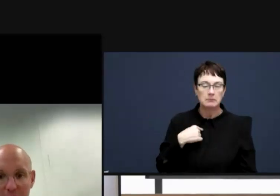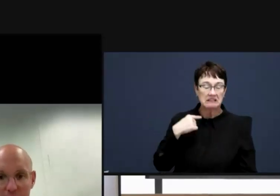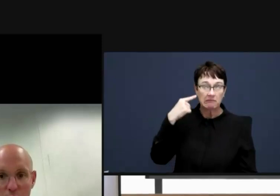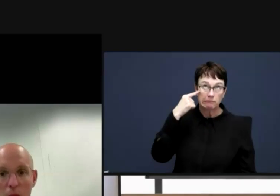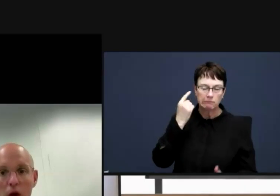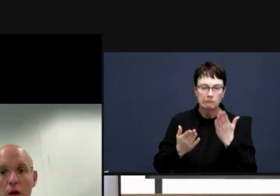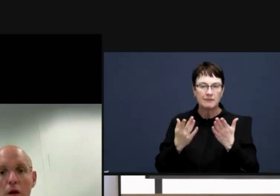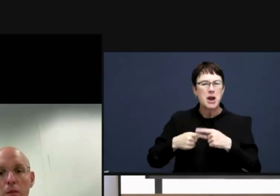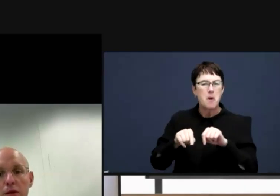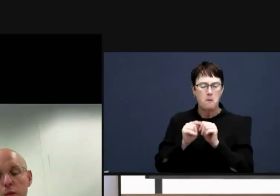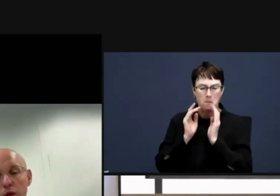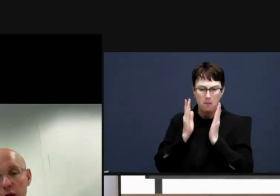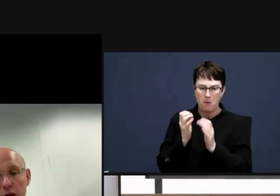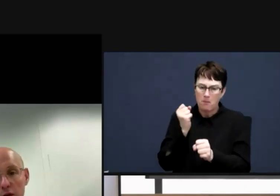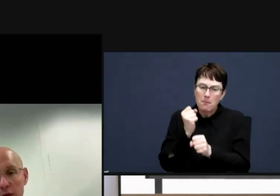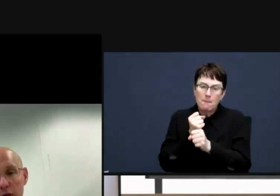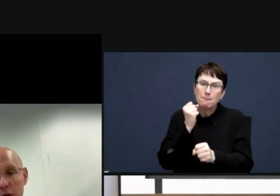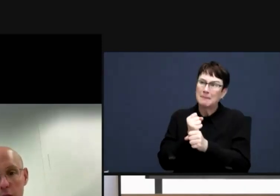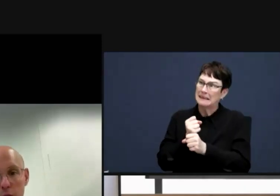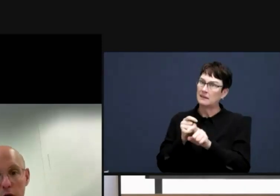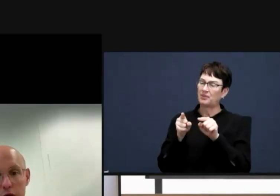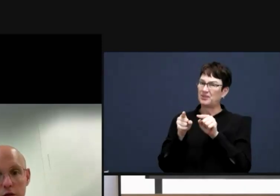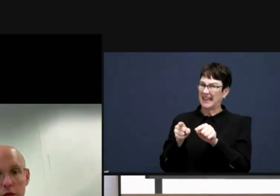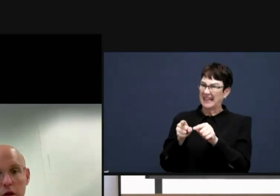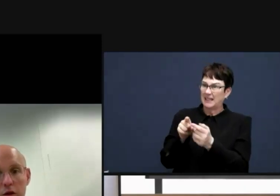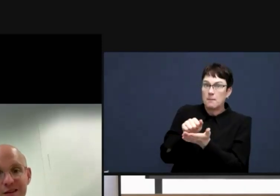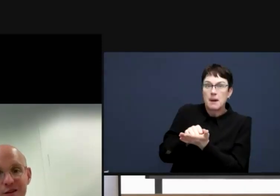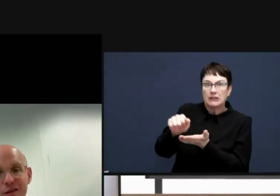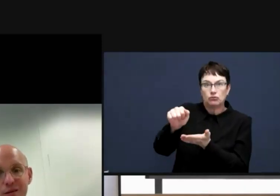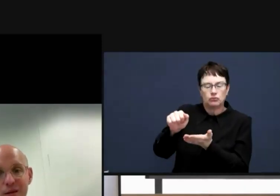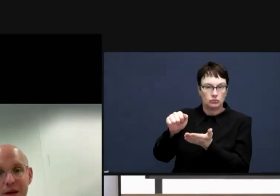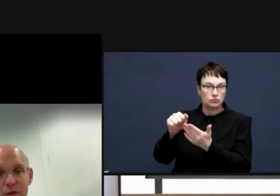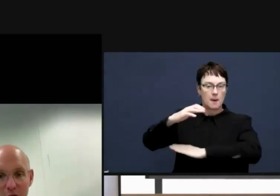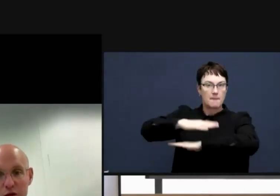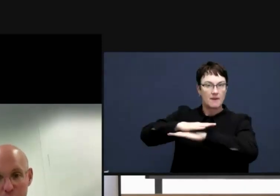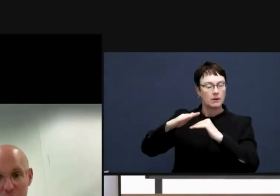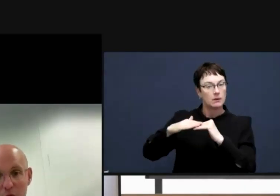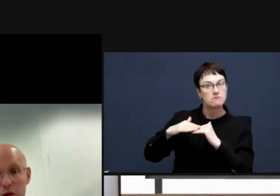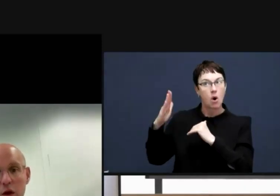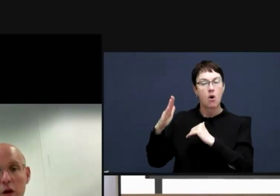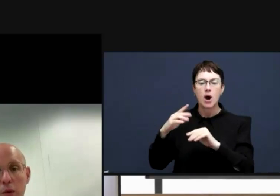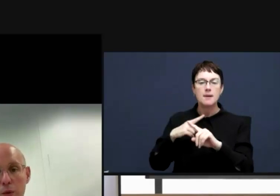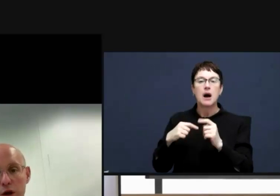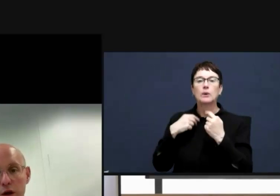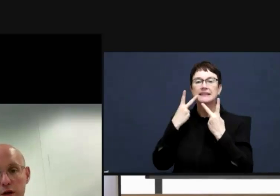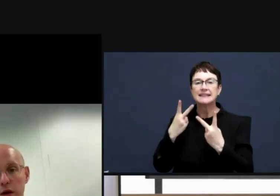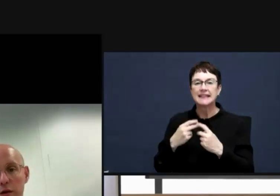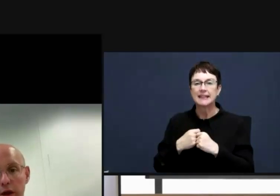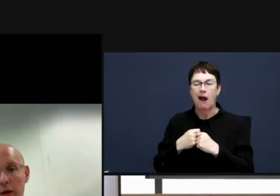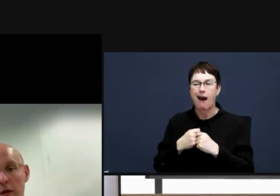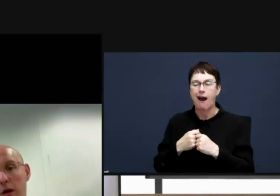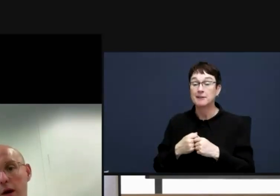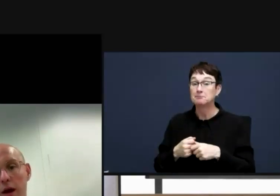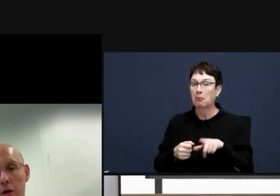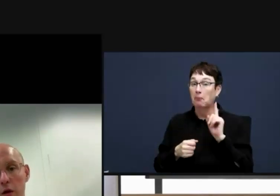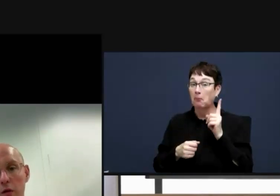publishing platform, but then we found out that government bodies tend to keep the files to themselves, publicize